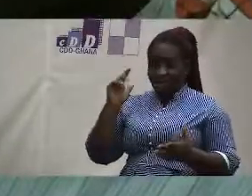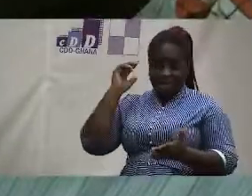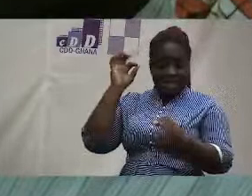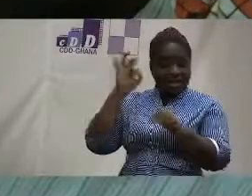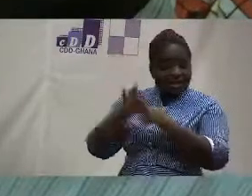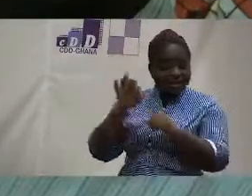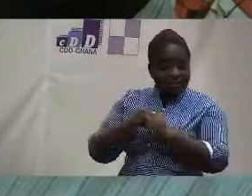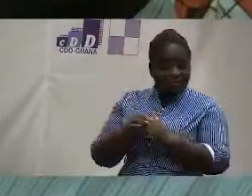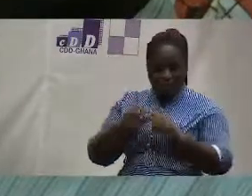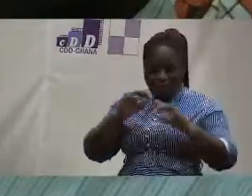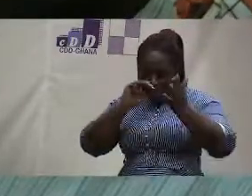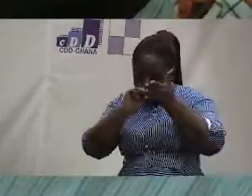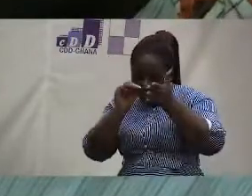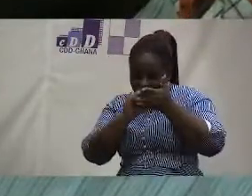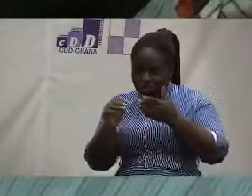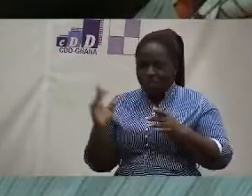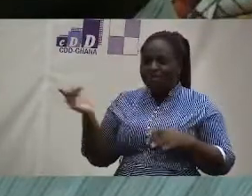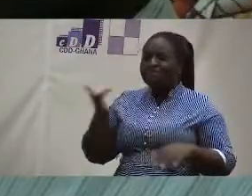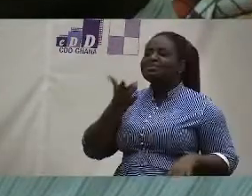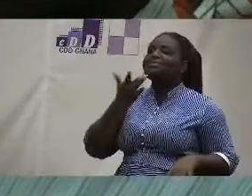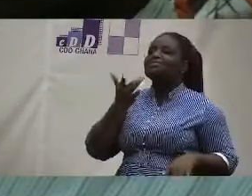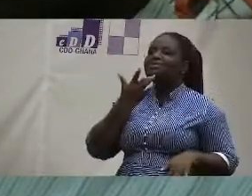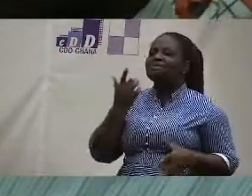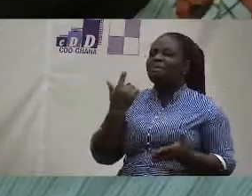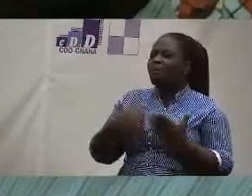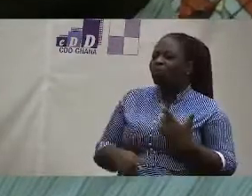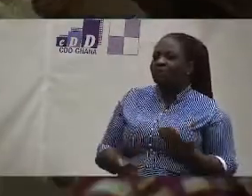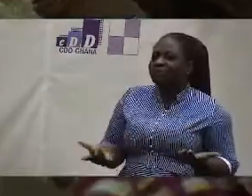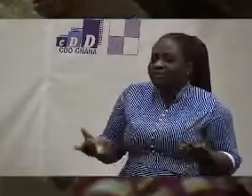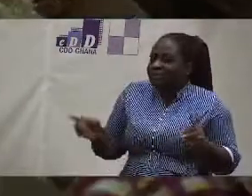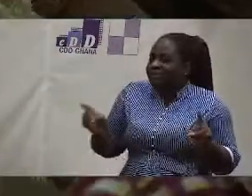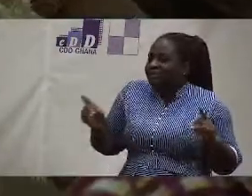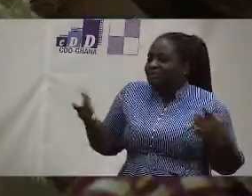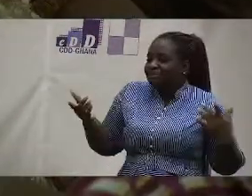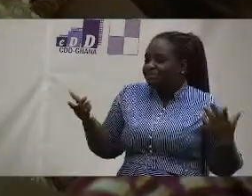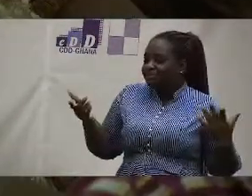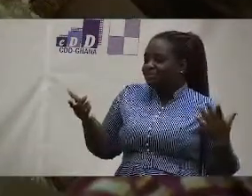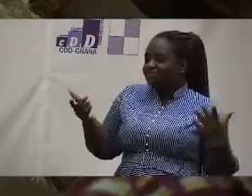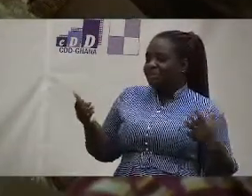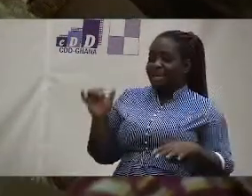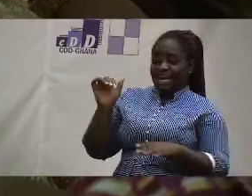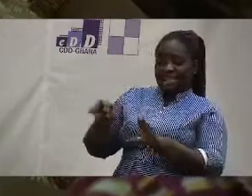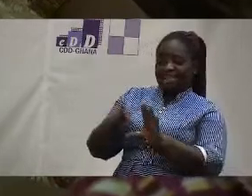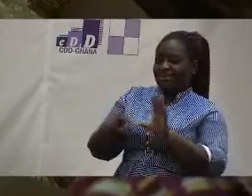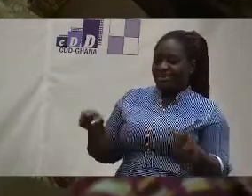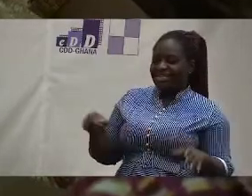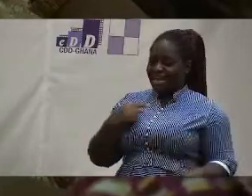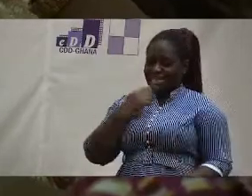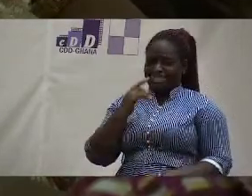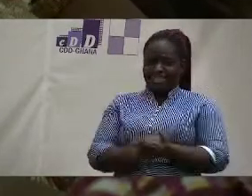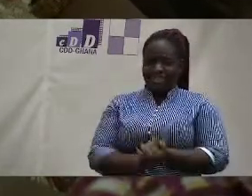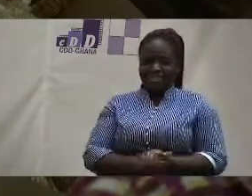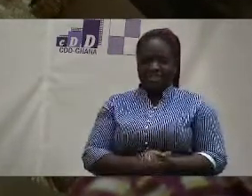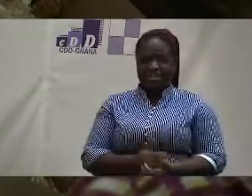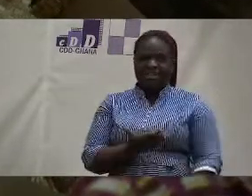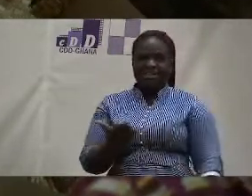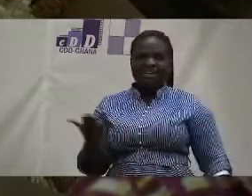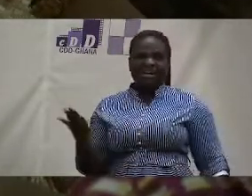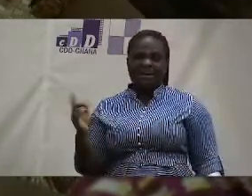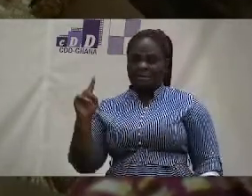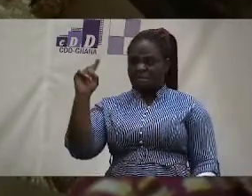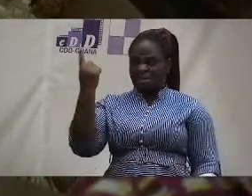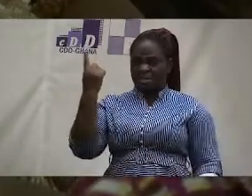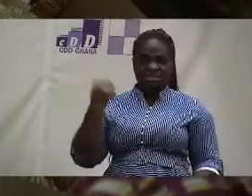one of my favorites when I look at what CODEO actually does in the region. I say that they are like first